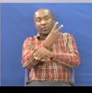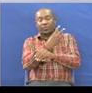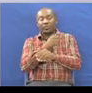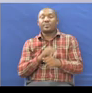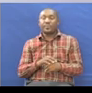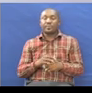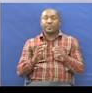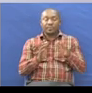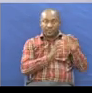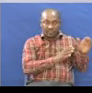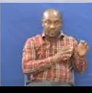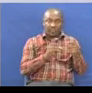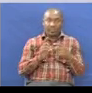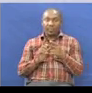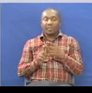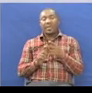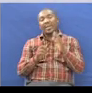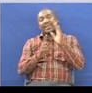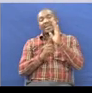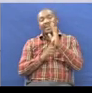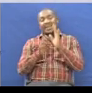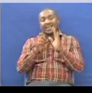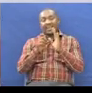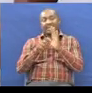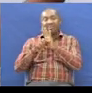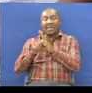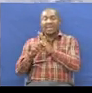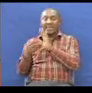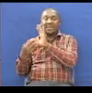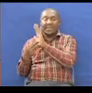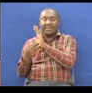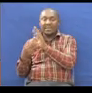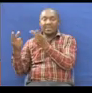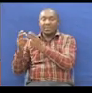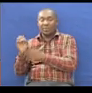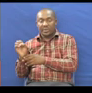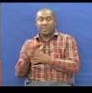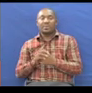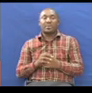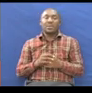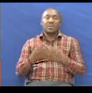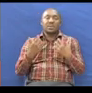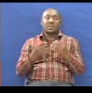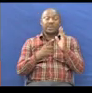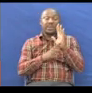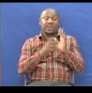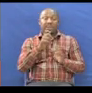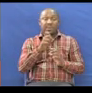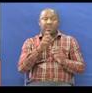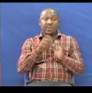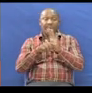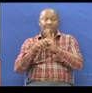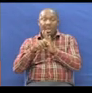6x minus 8 should be equal to 0. That is 6x minus 8. This